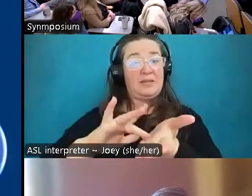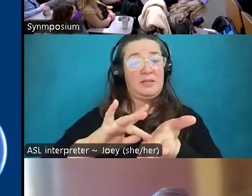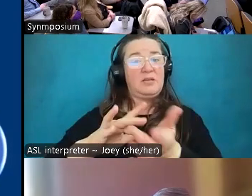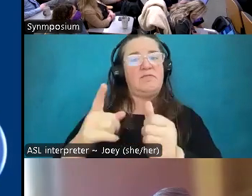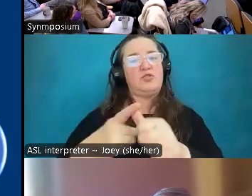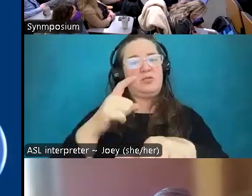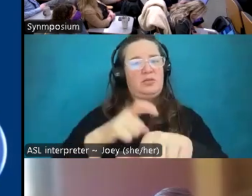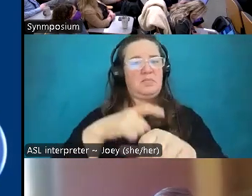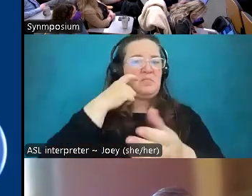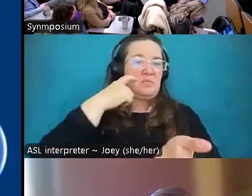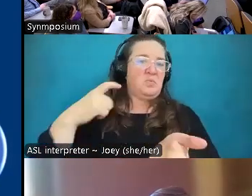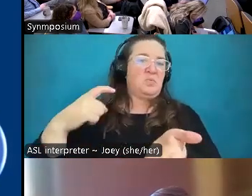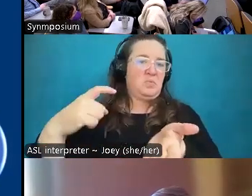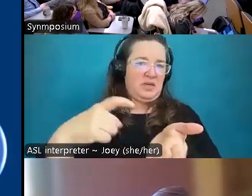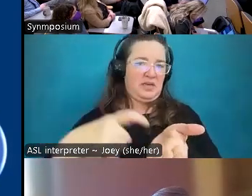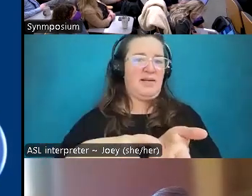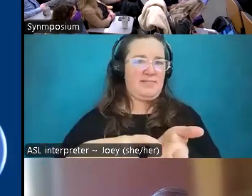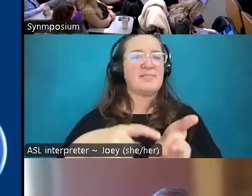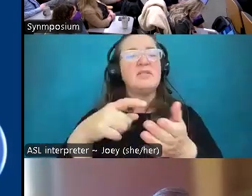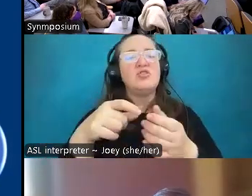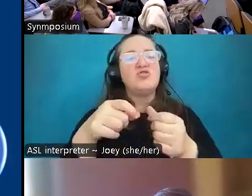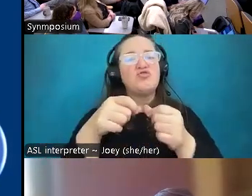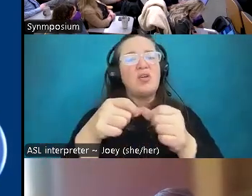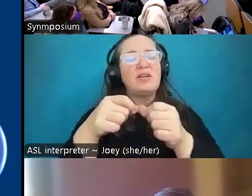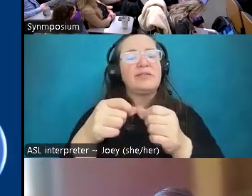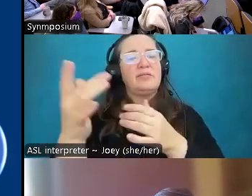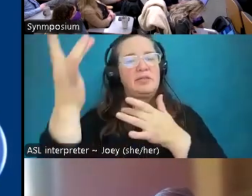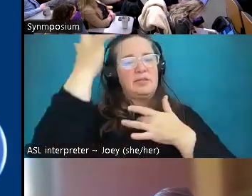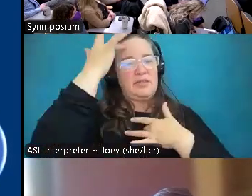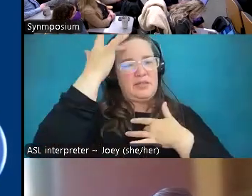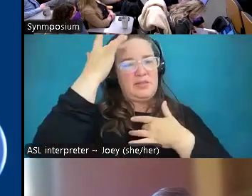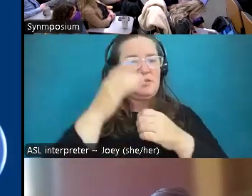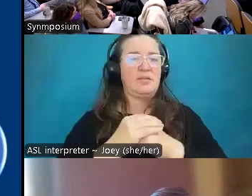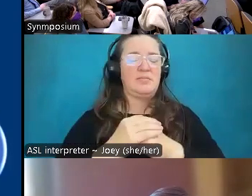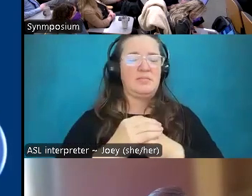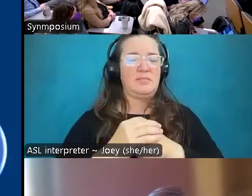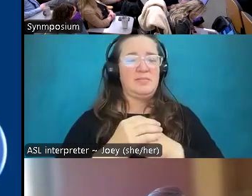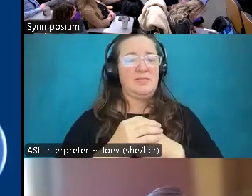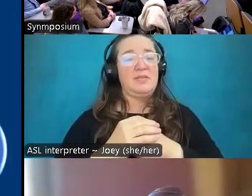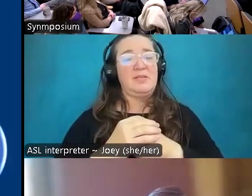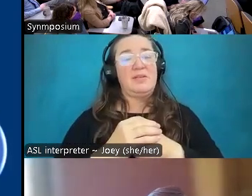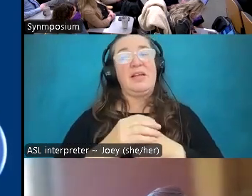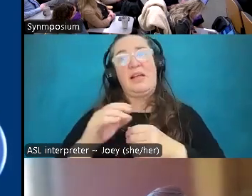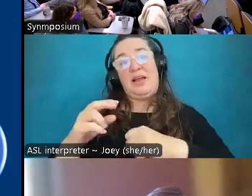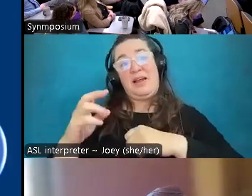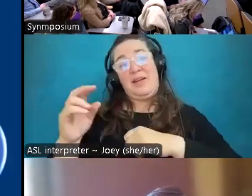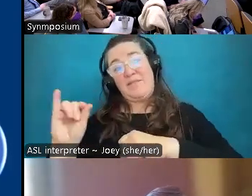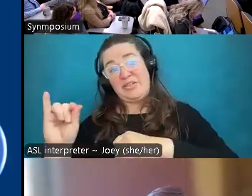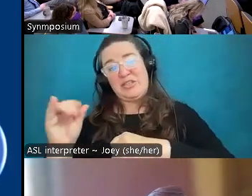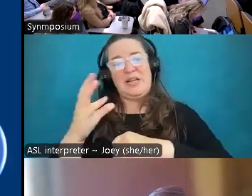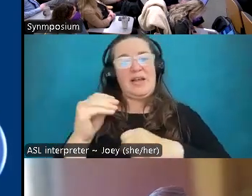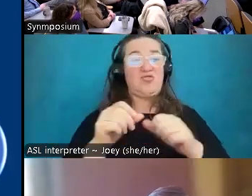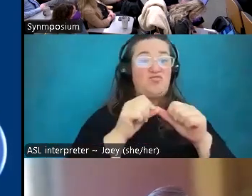diseases. And this report emphasized the breadth and complexity of the link between infections and chronic